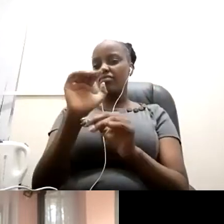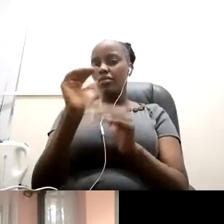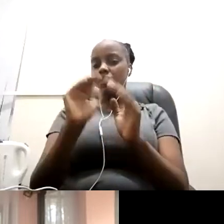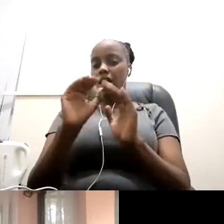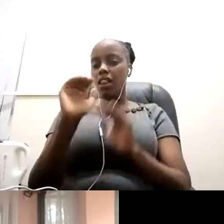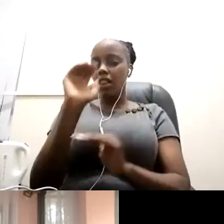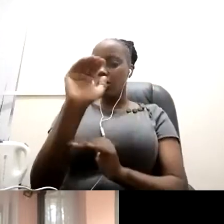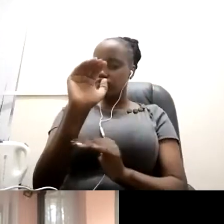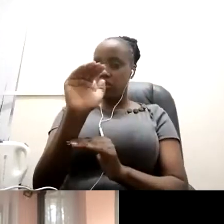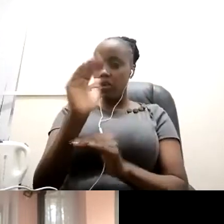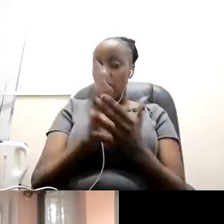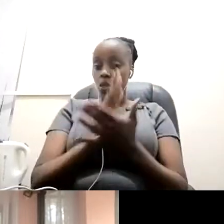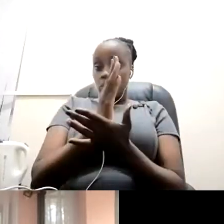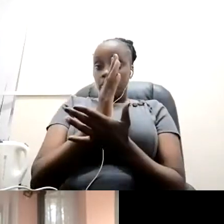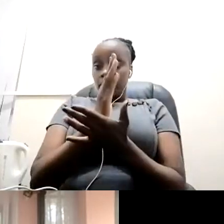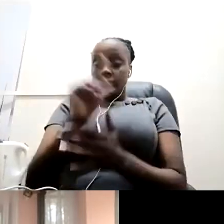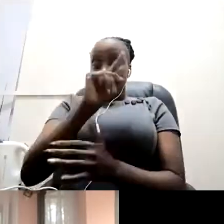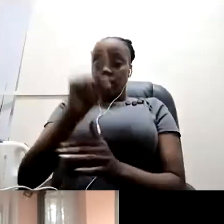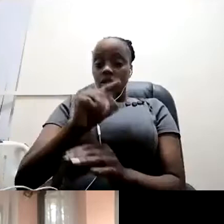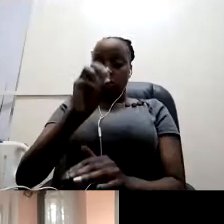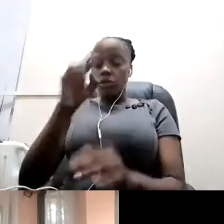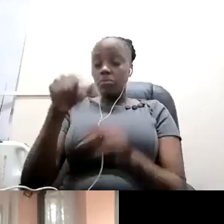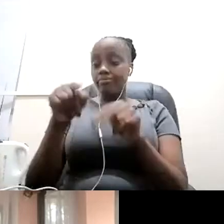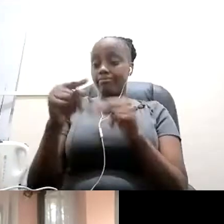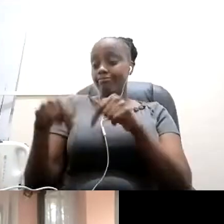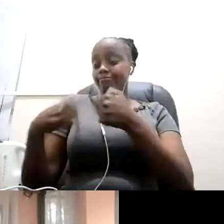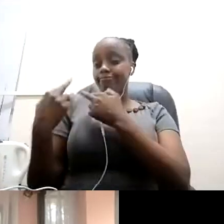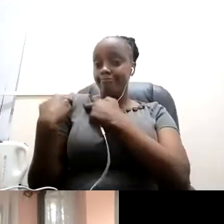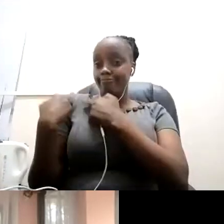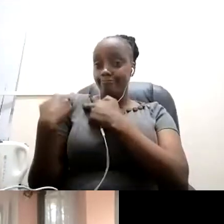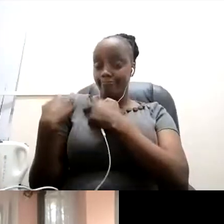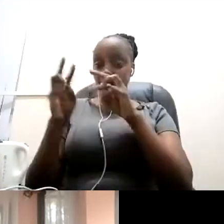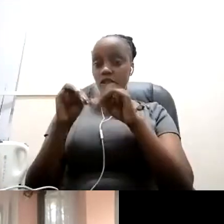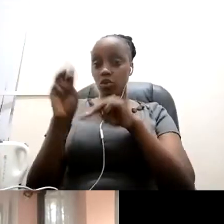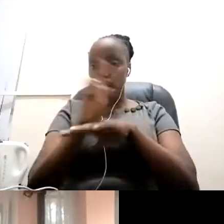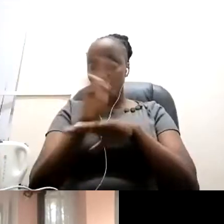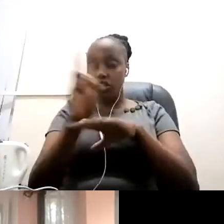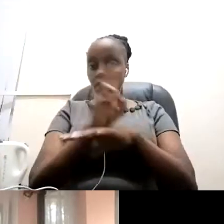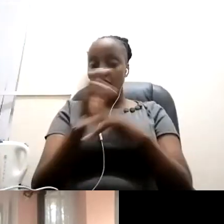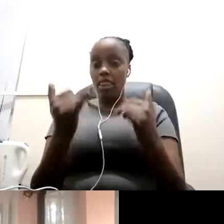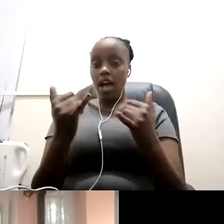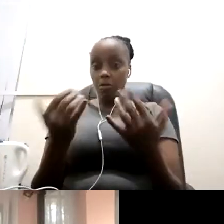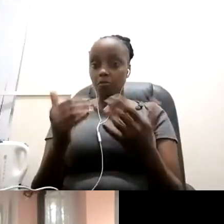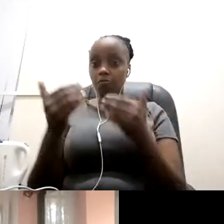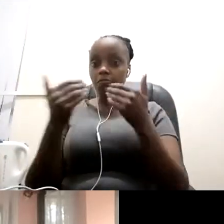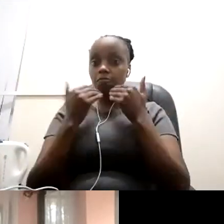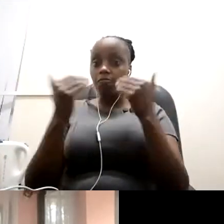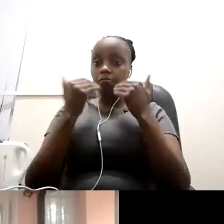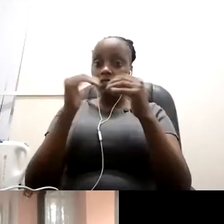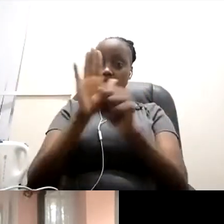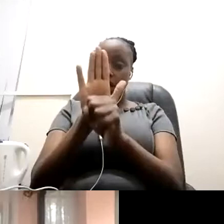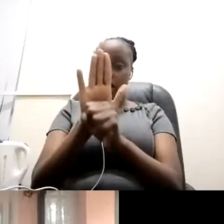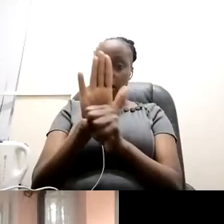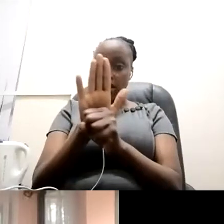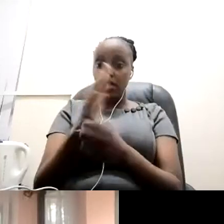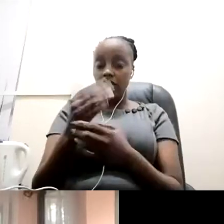chat, which I will be monitoring. With this, Jose, Thank you very much once again for the